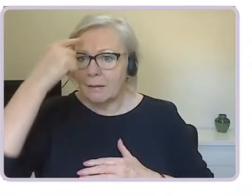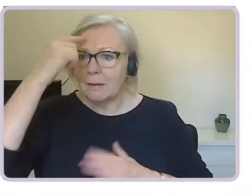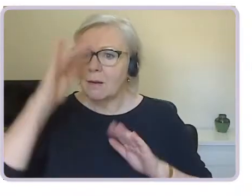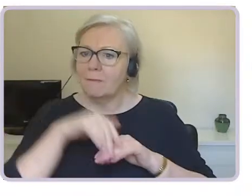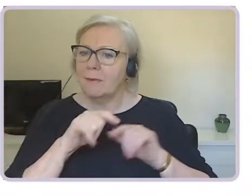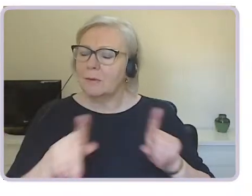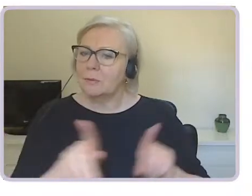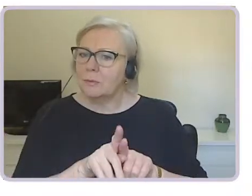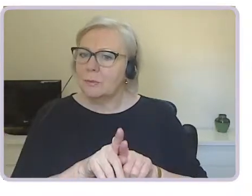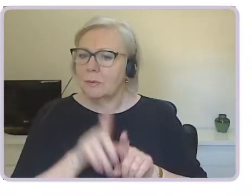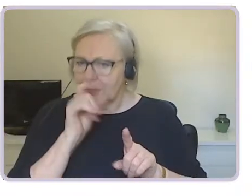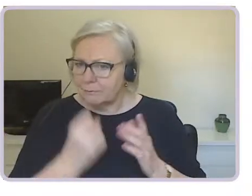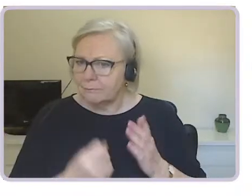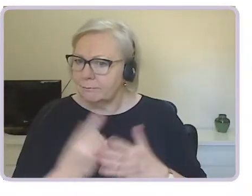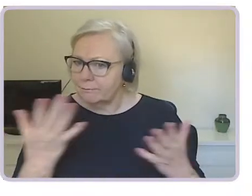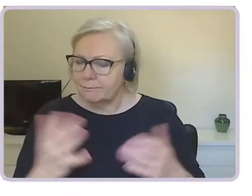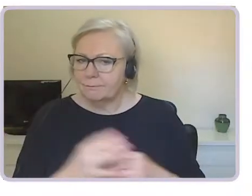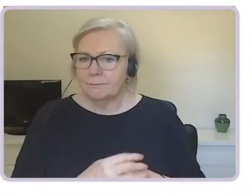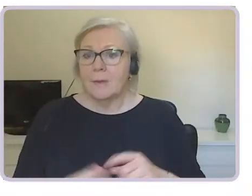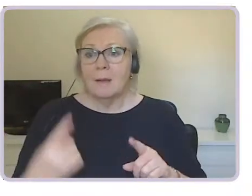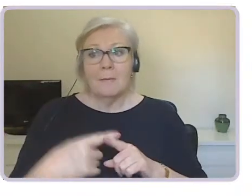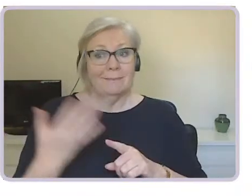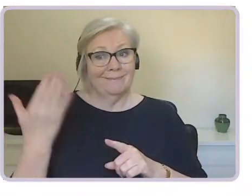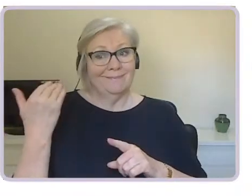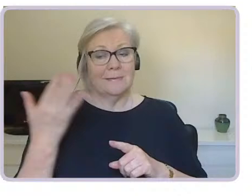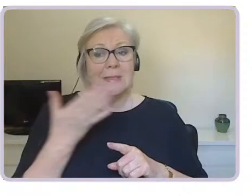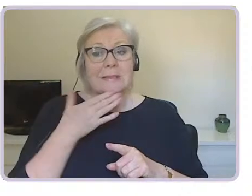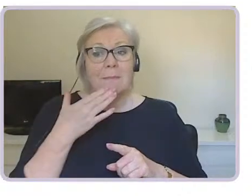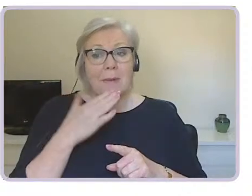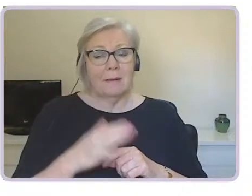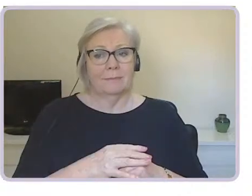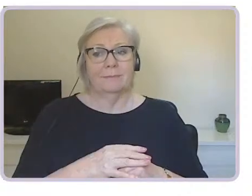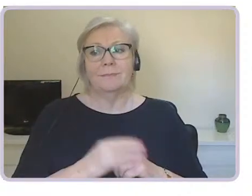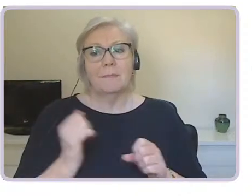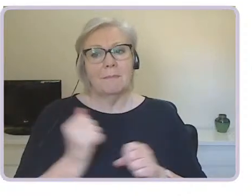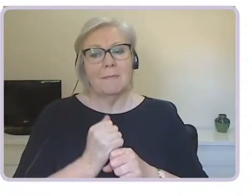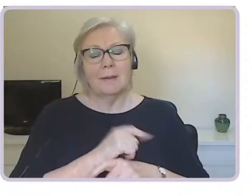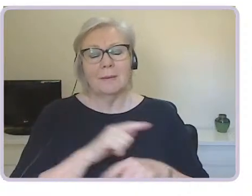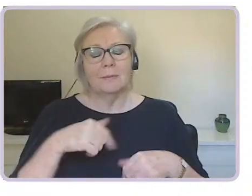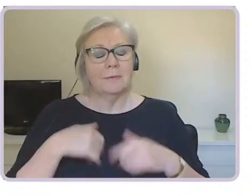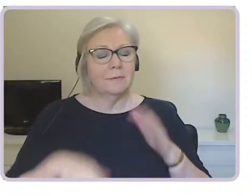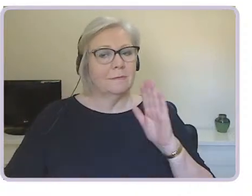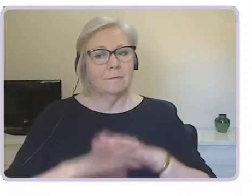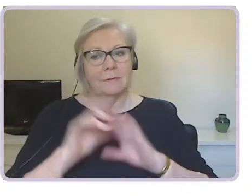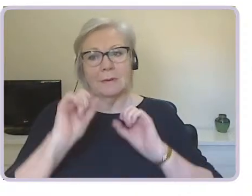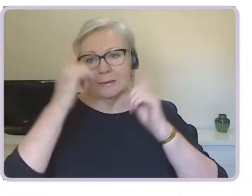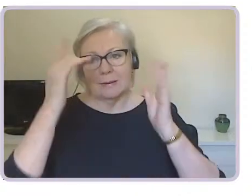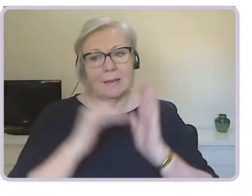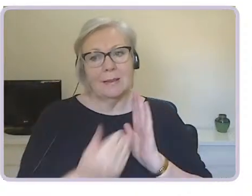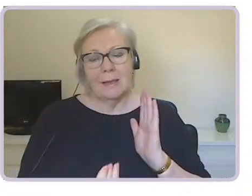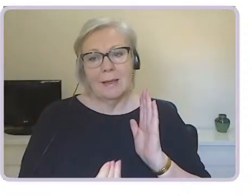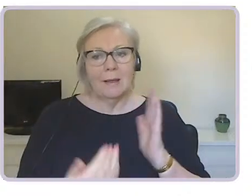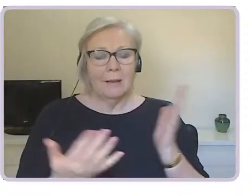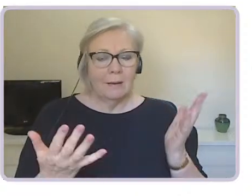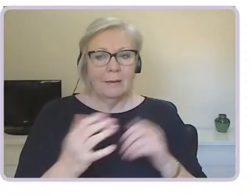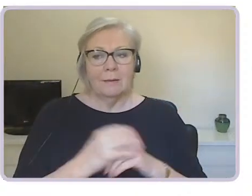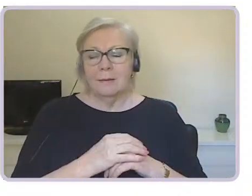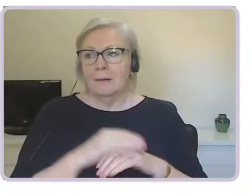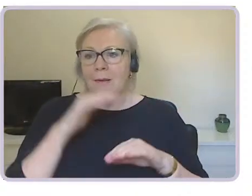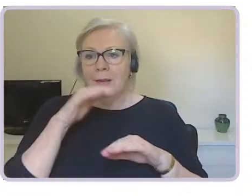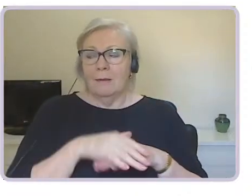course, the last summer has really helped fuel our understanding, no pun intended, of the